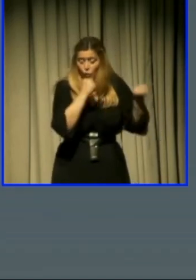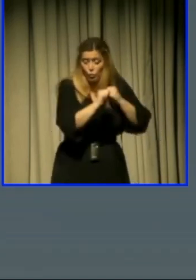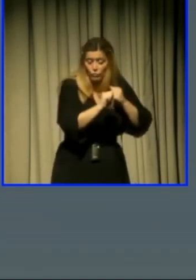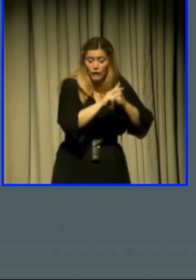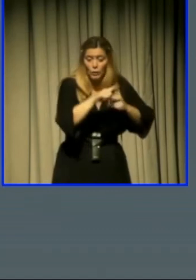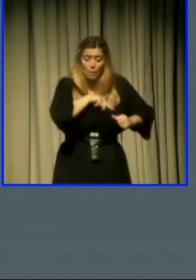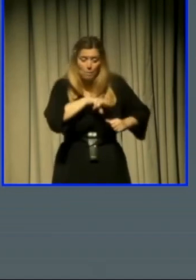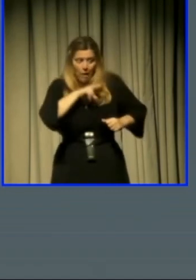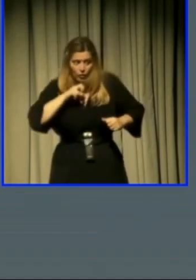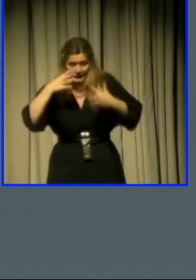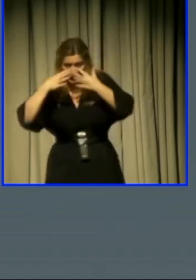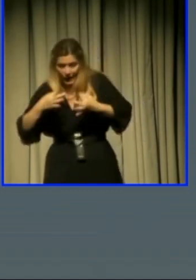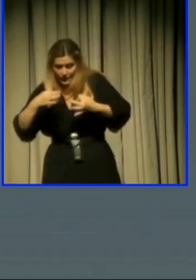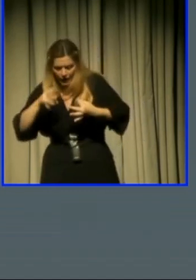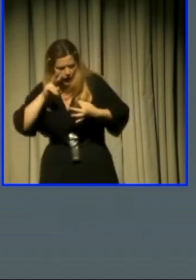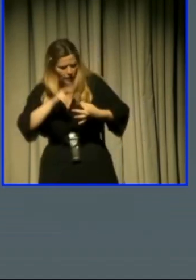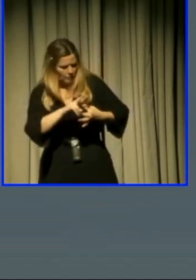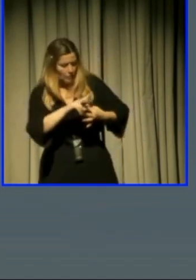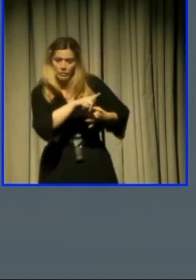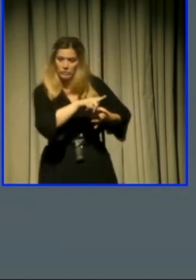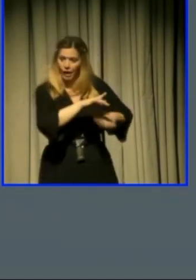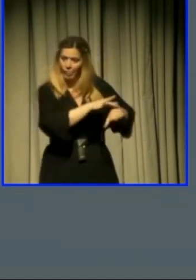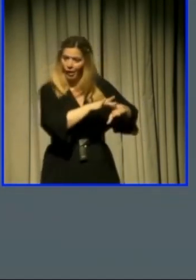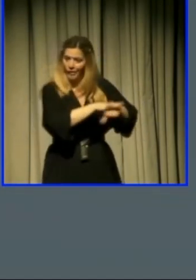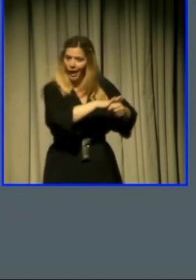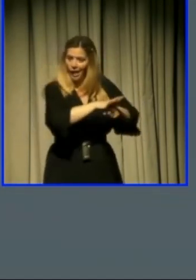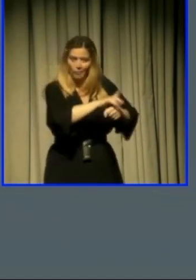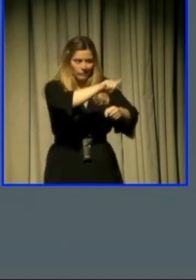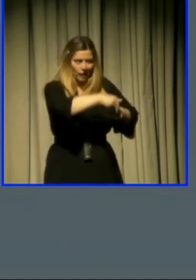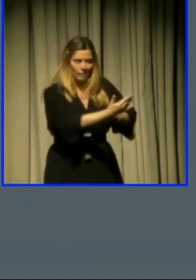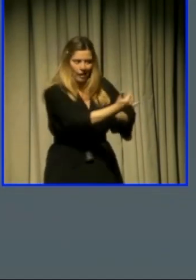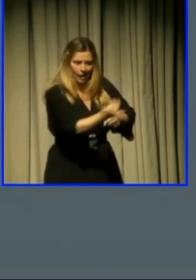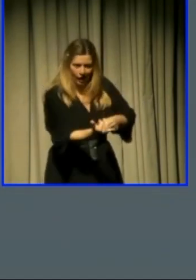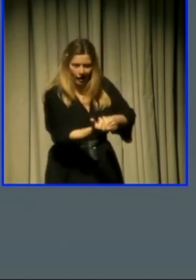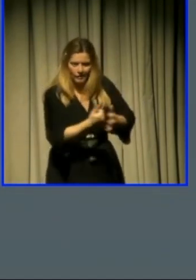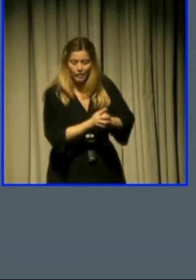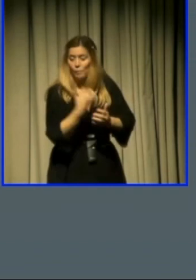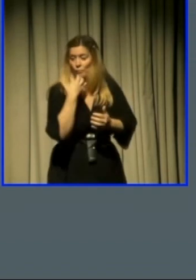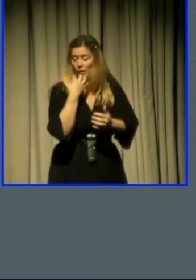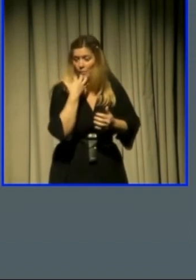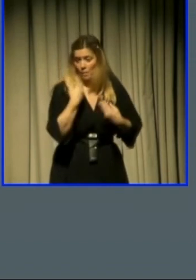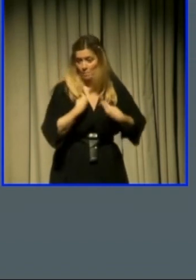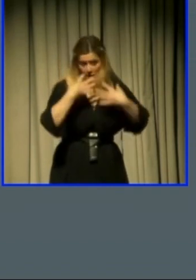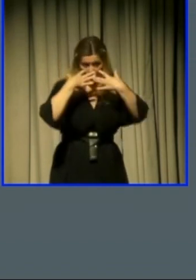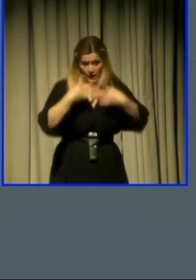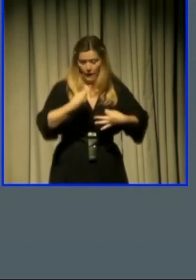reflected virtually. So, for example, in real life, we would be more conscious about